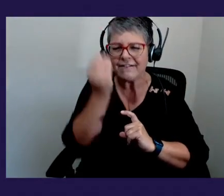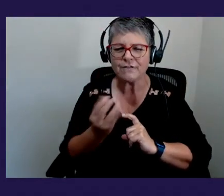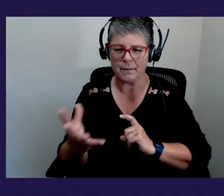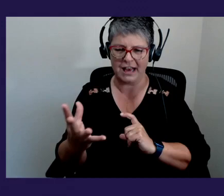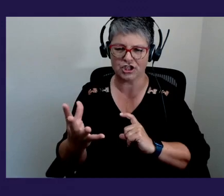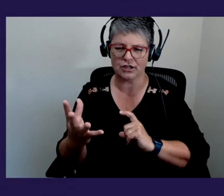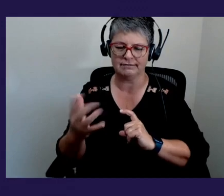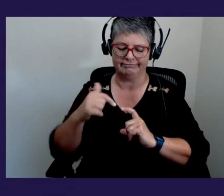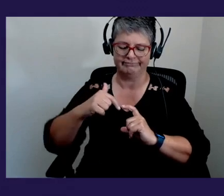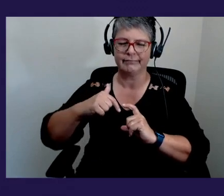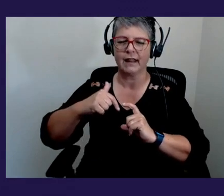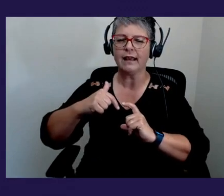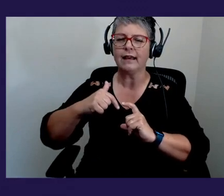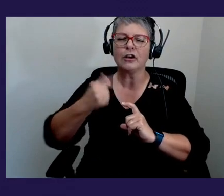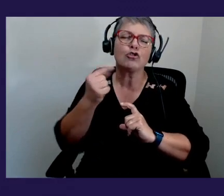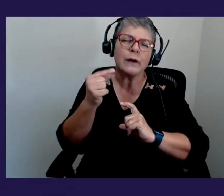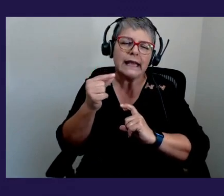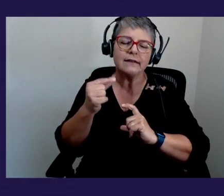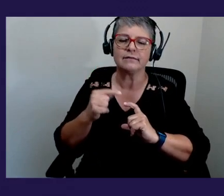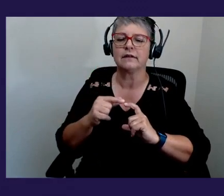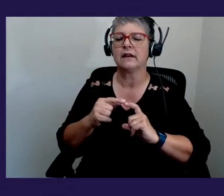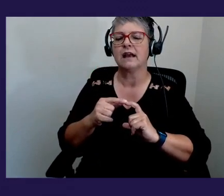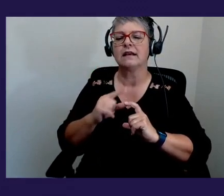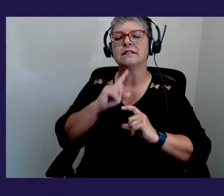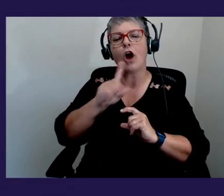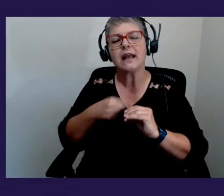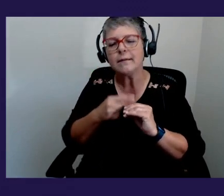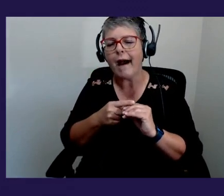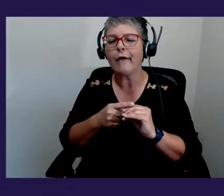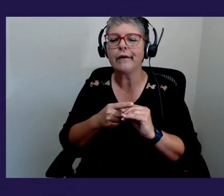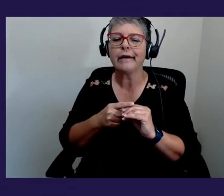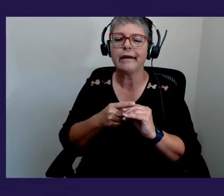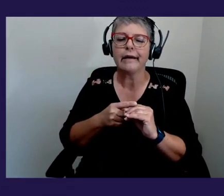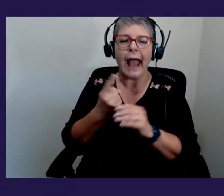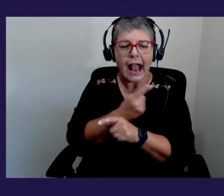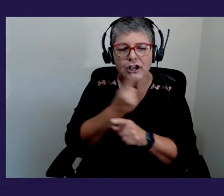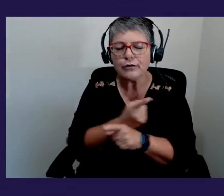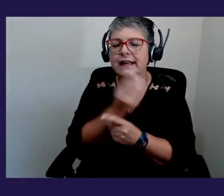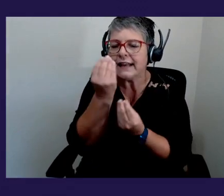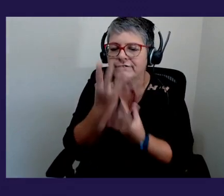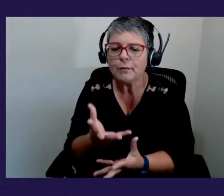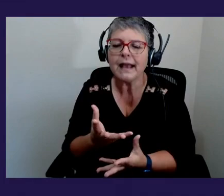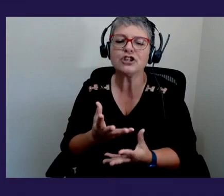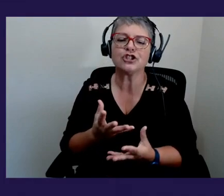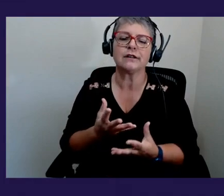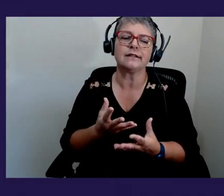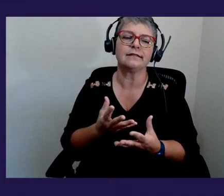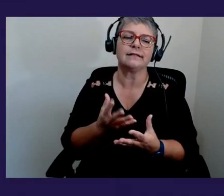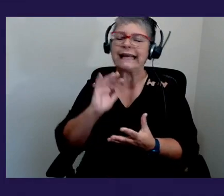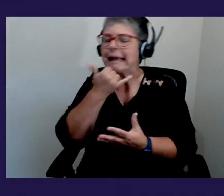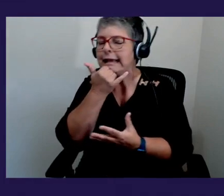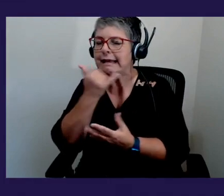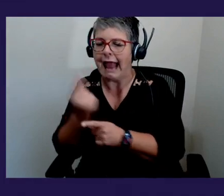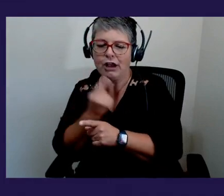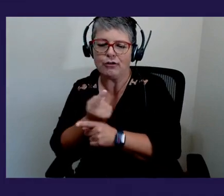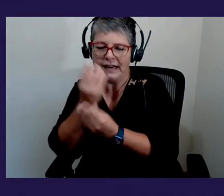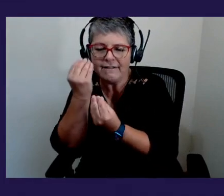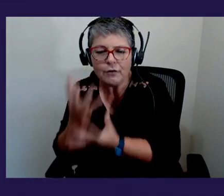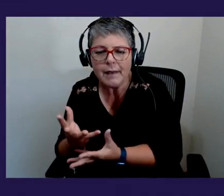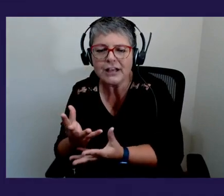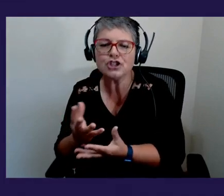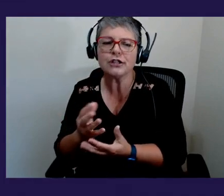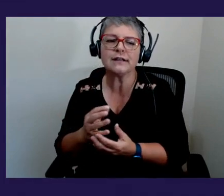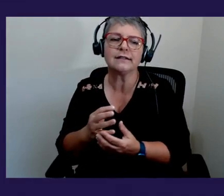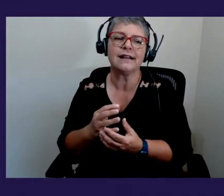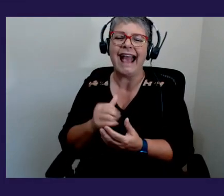to tackle information itself, including accurate information, inaccurate information, as well as lack